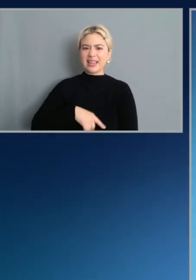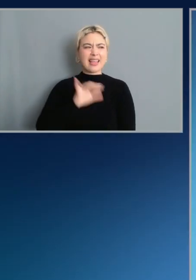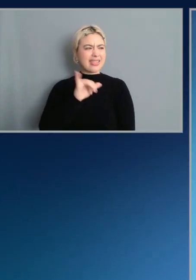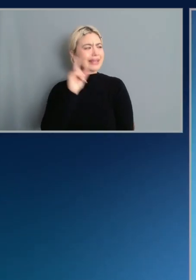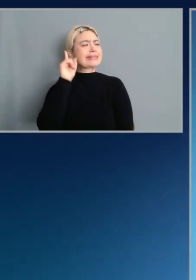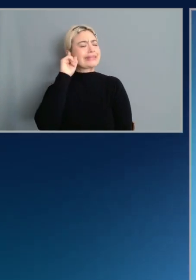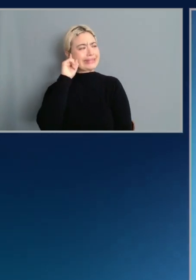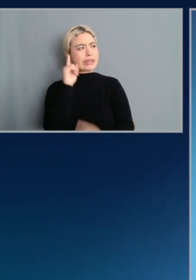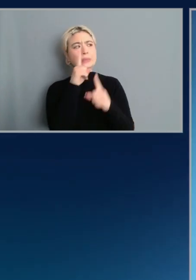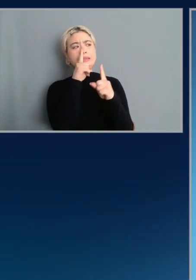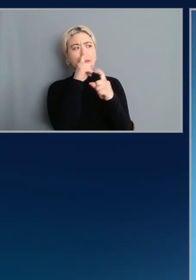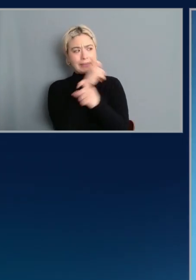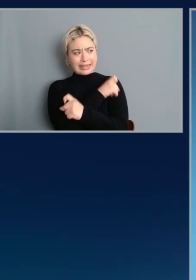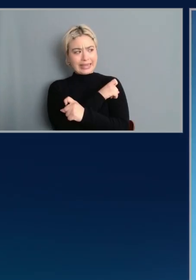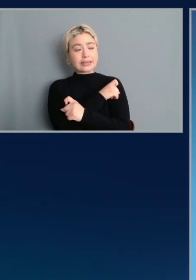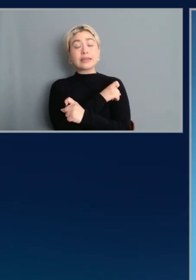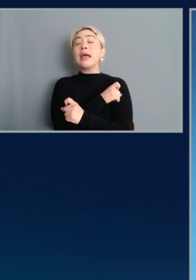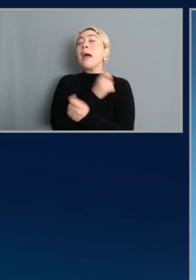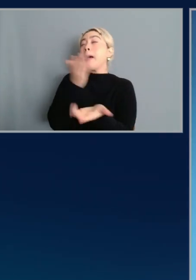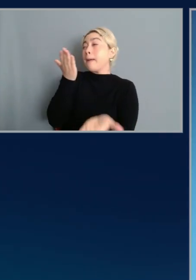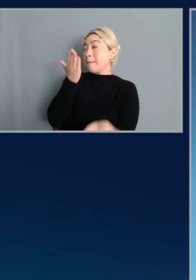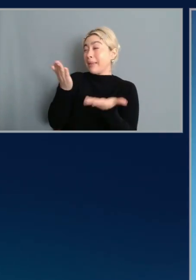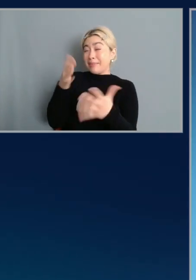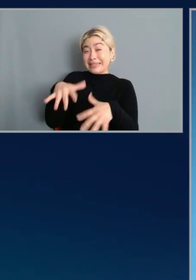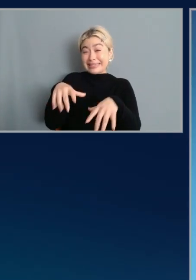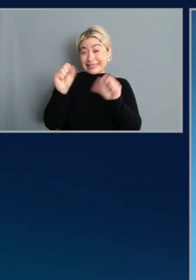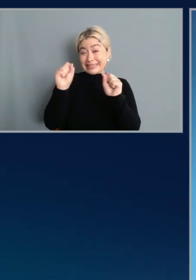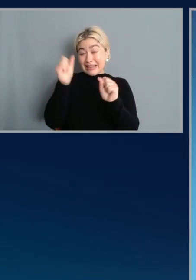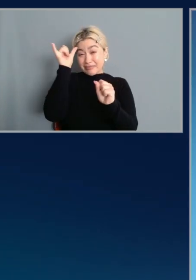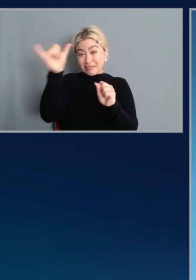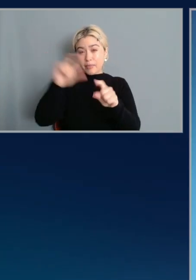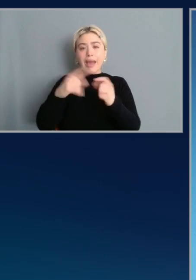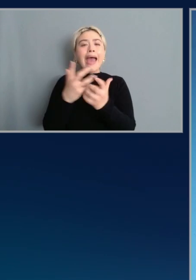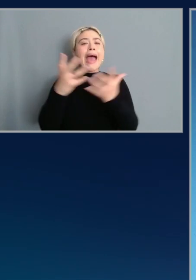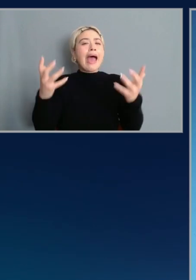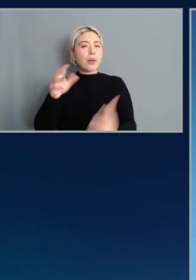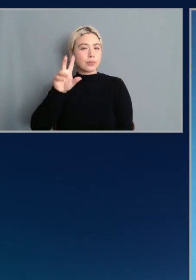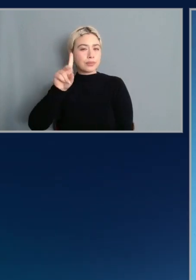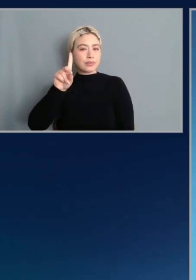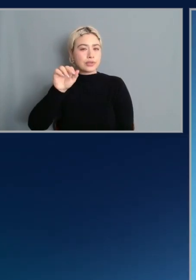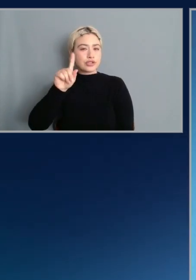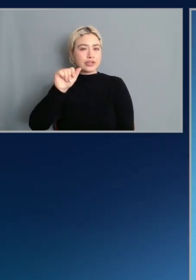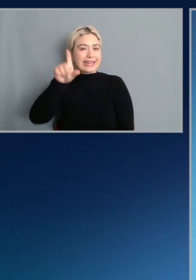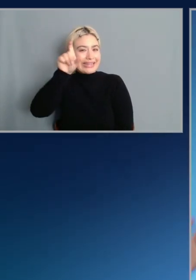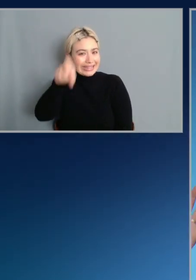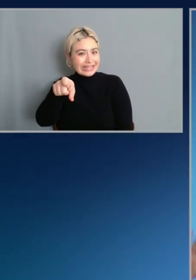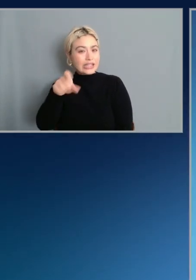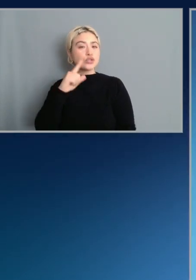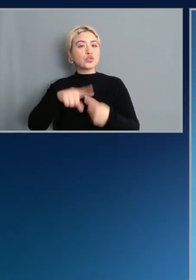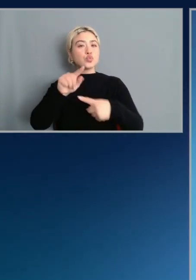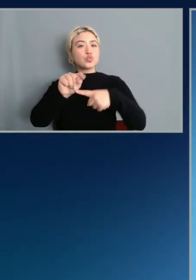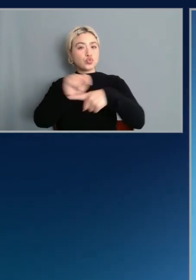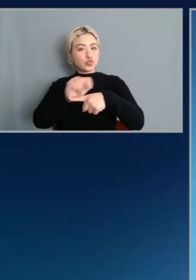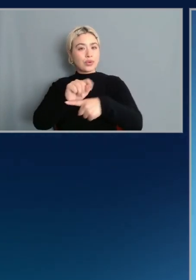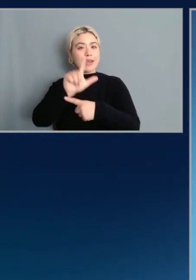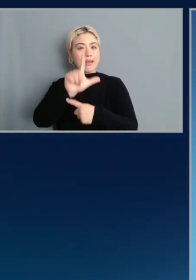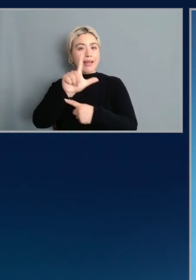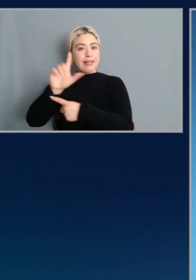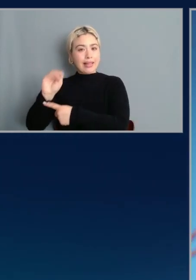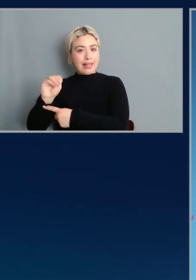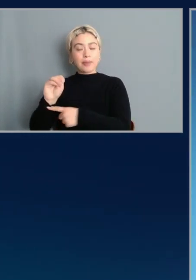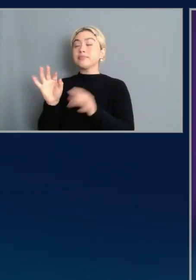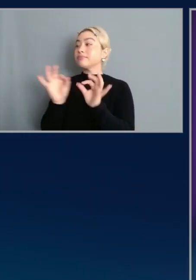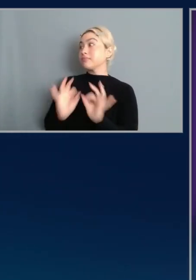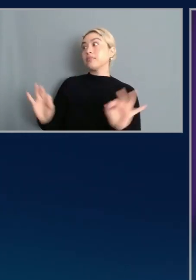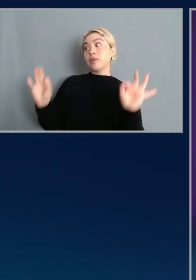complicated, and maybe it might take a lot, but how much data do you need to train an LLM? Yes, definitely. Very important question.